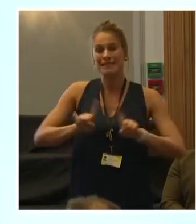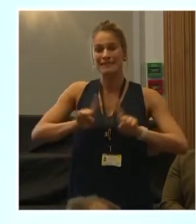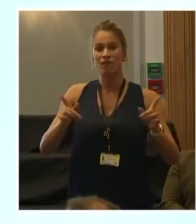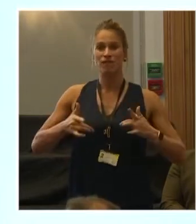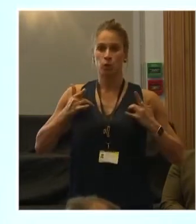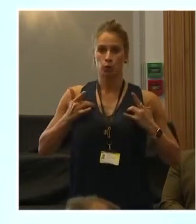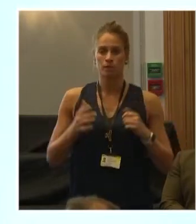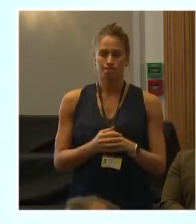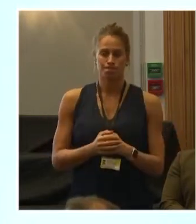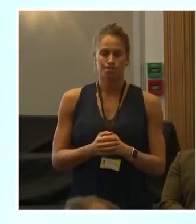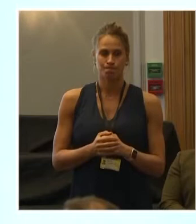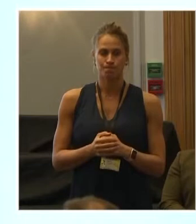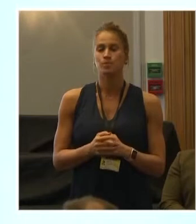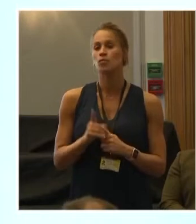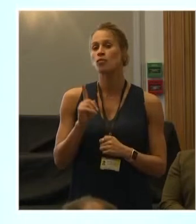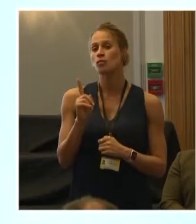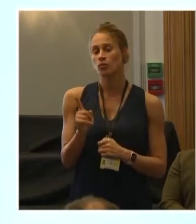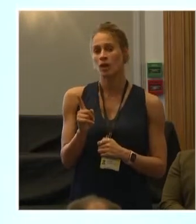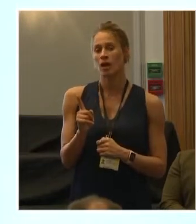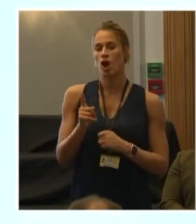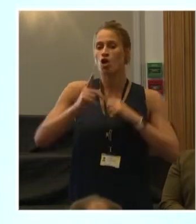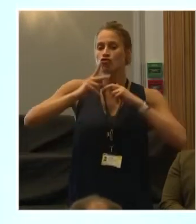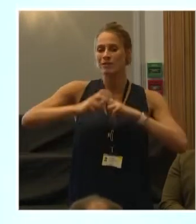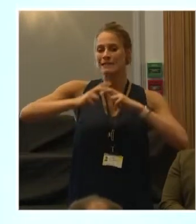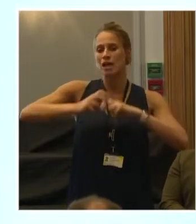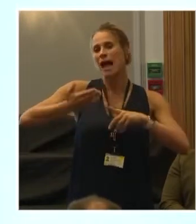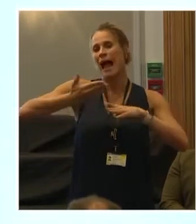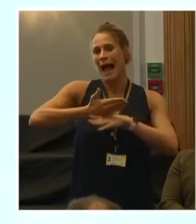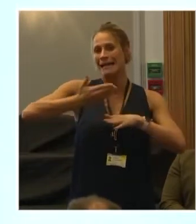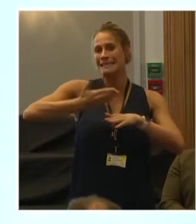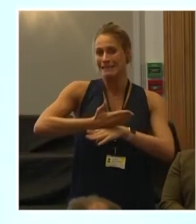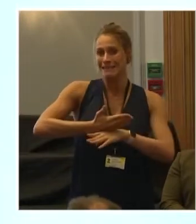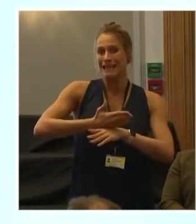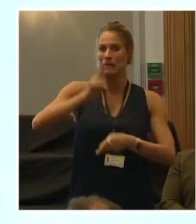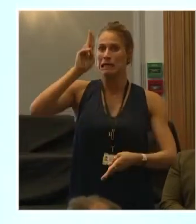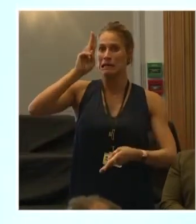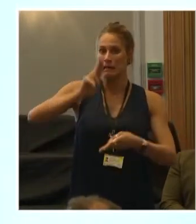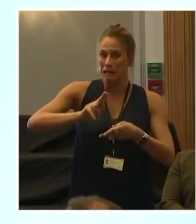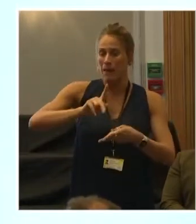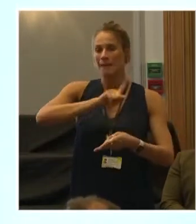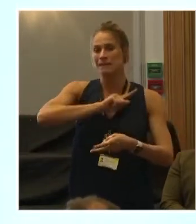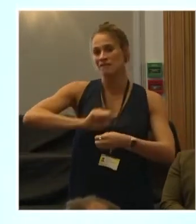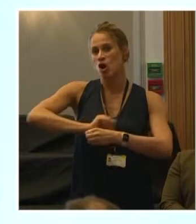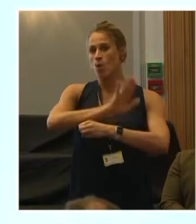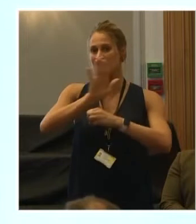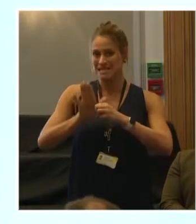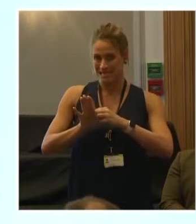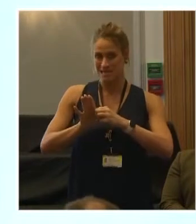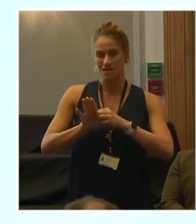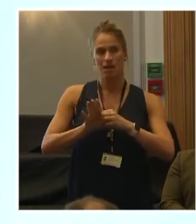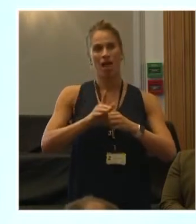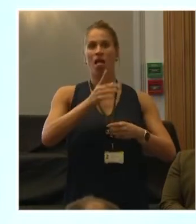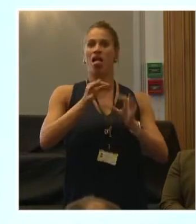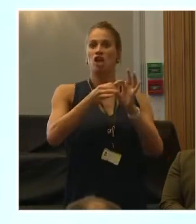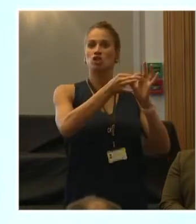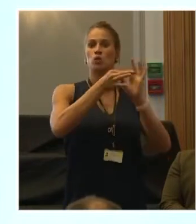After a lapse in activity in research generally caused by the pandemic, The Association of Medical Charities stated it